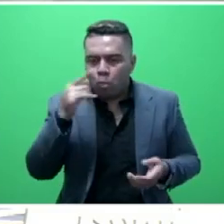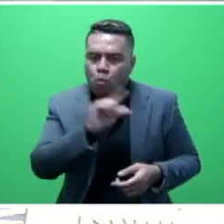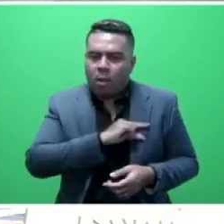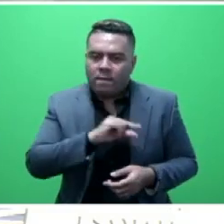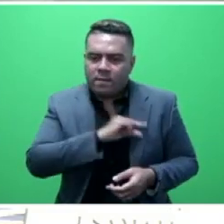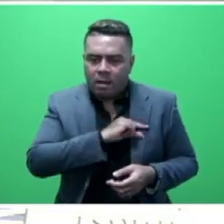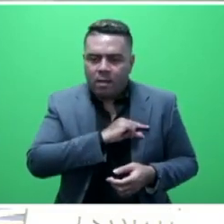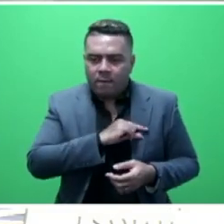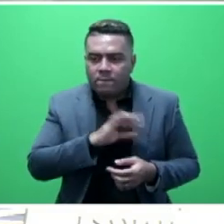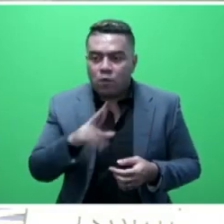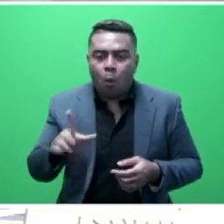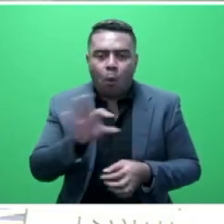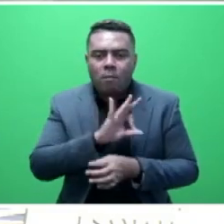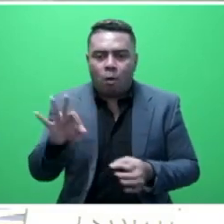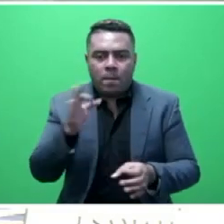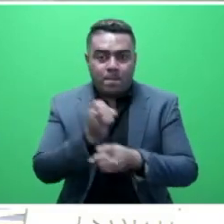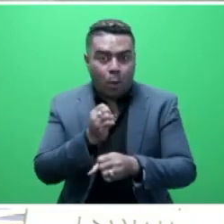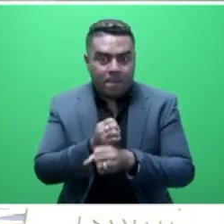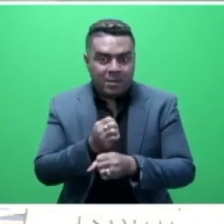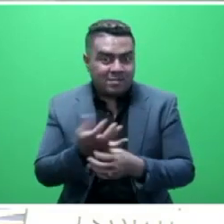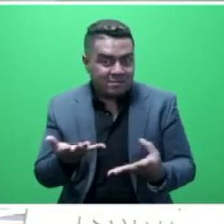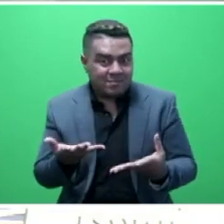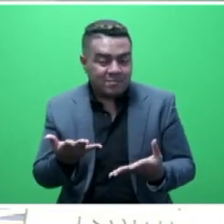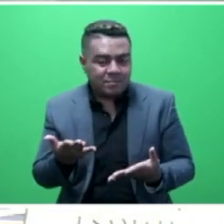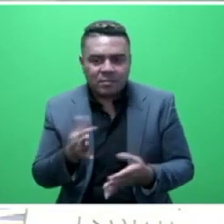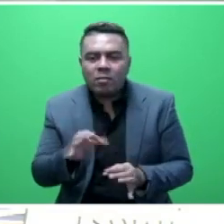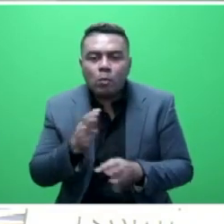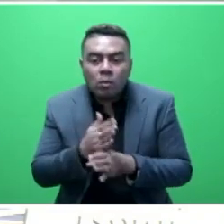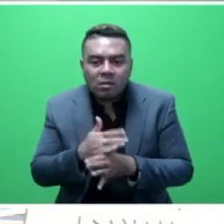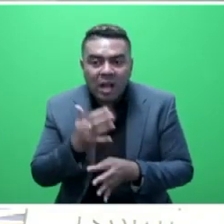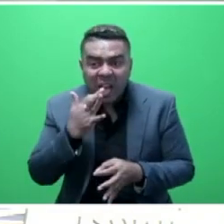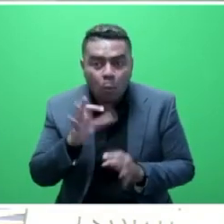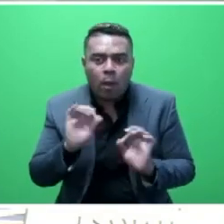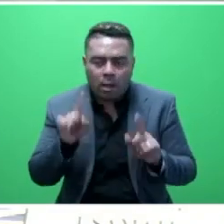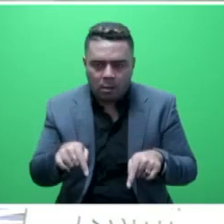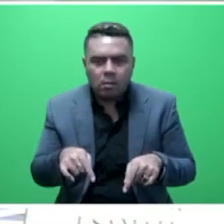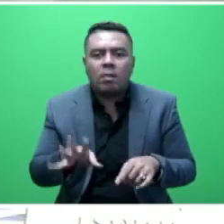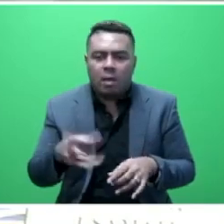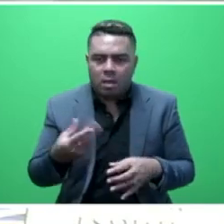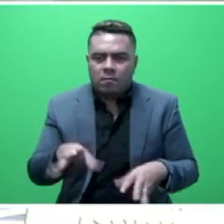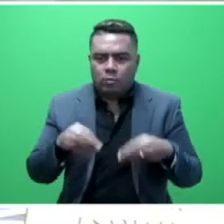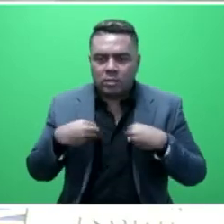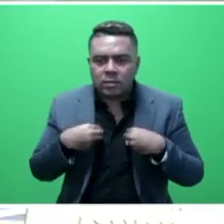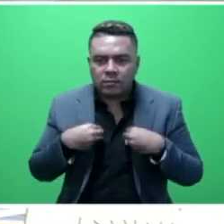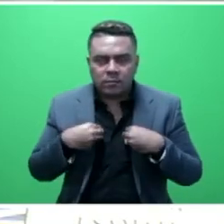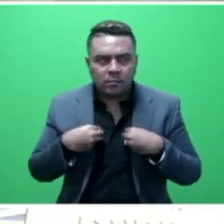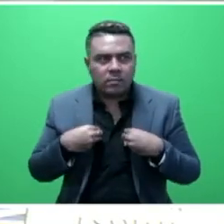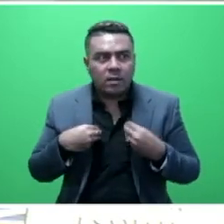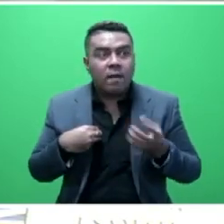of unemployment relief, which I'll soon detail, will be funded by government with another $20 million.